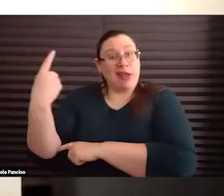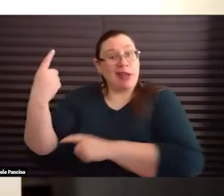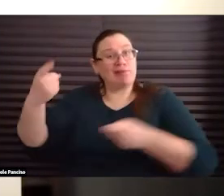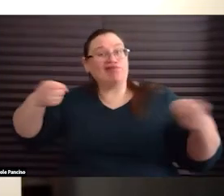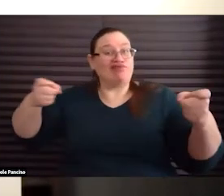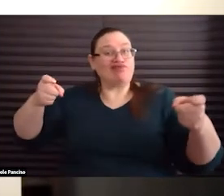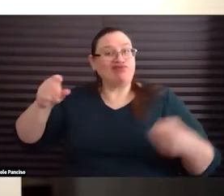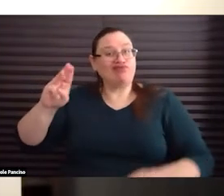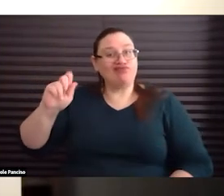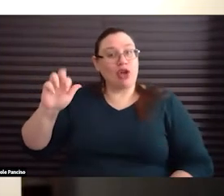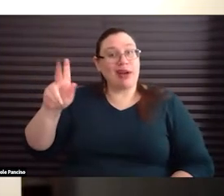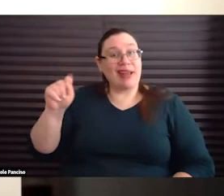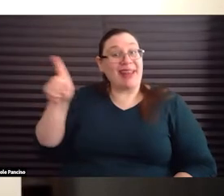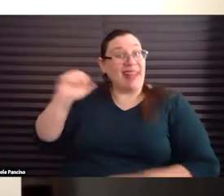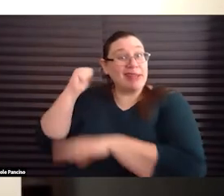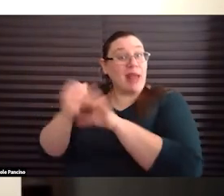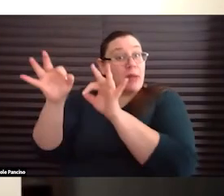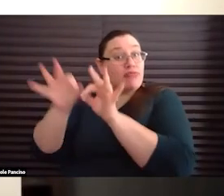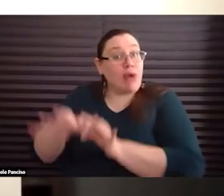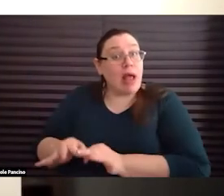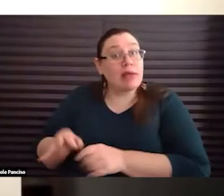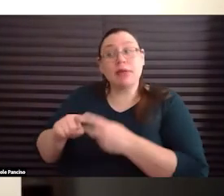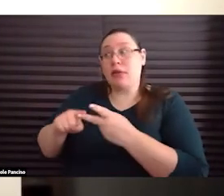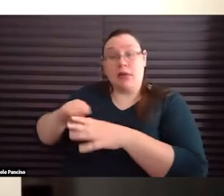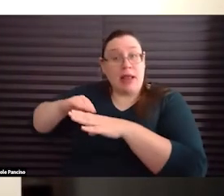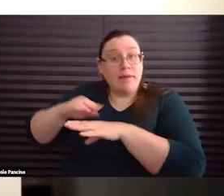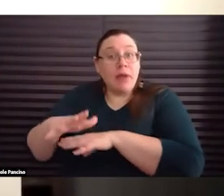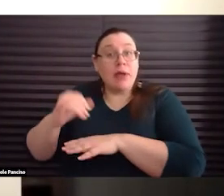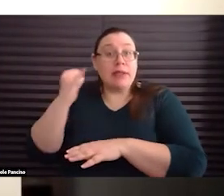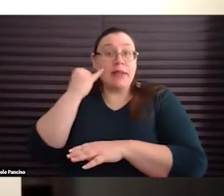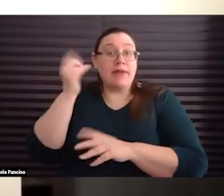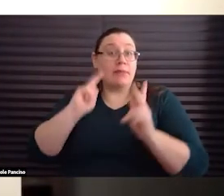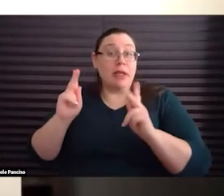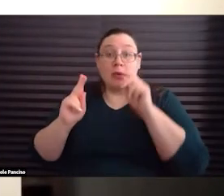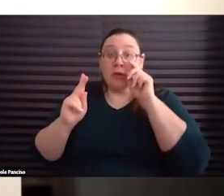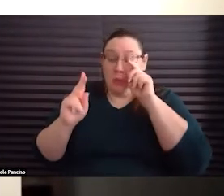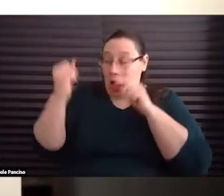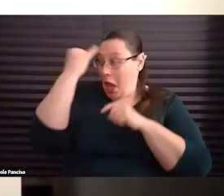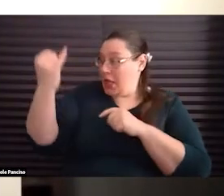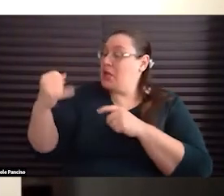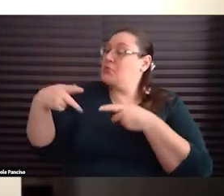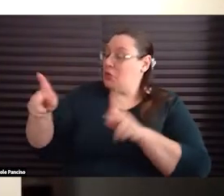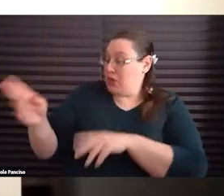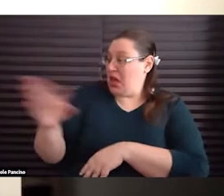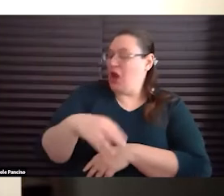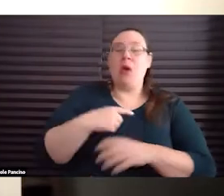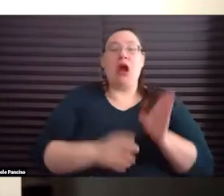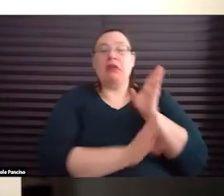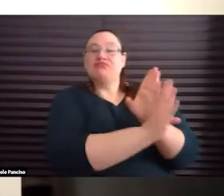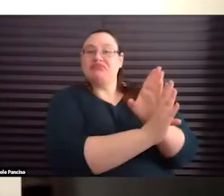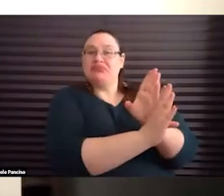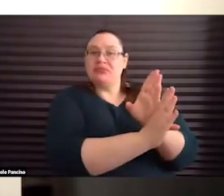they set prices, they begin to influence whether people's ideas get seen and in what shape. So that's